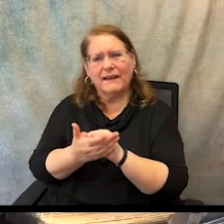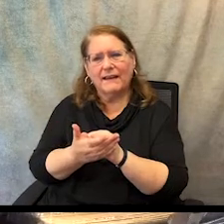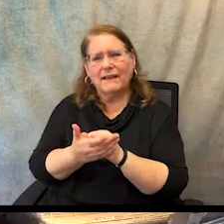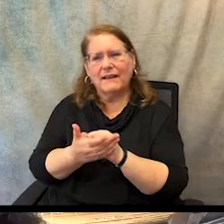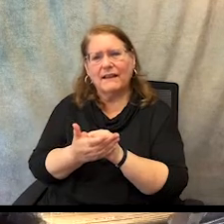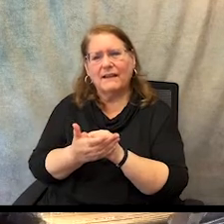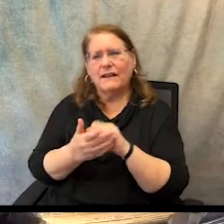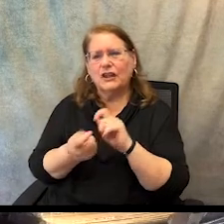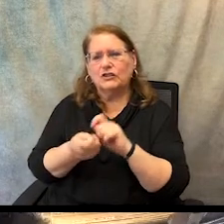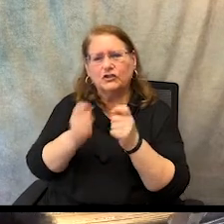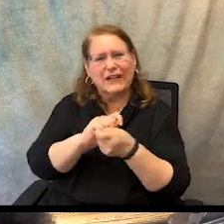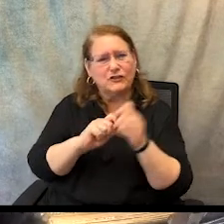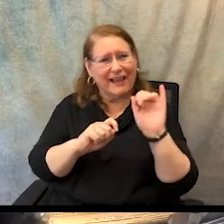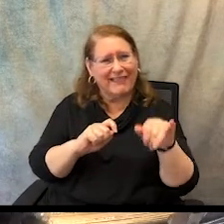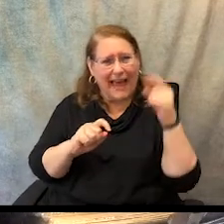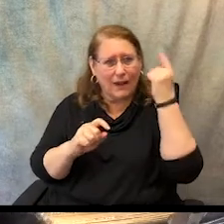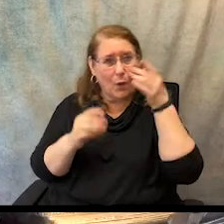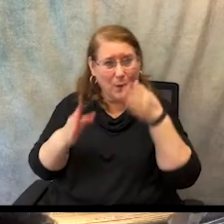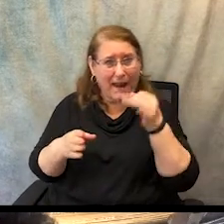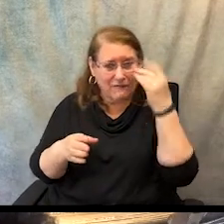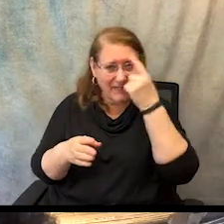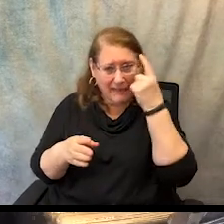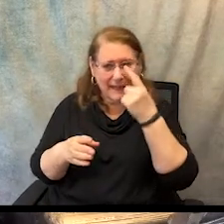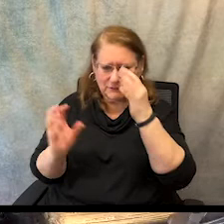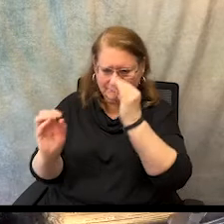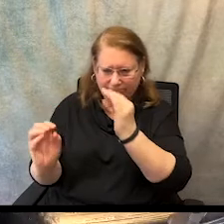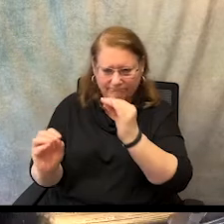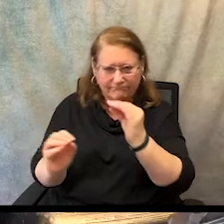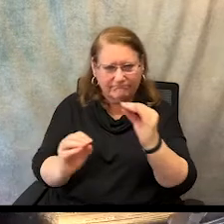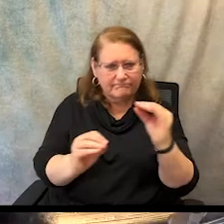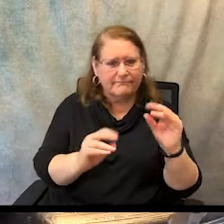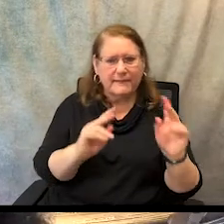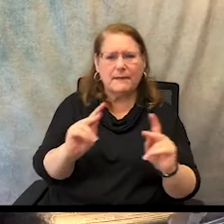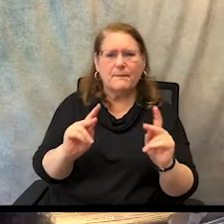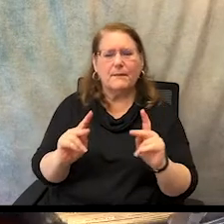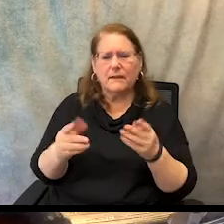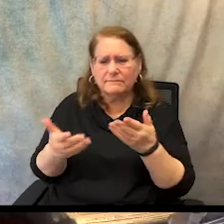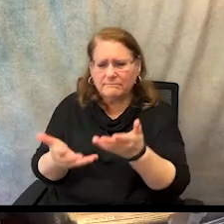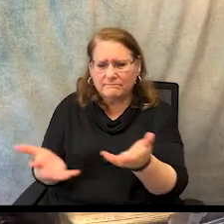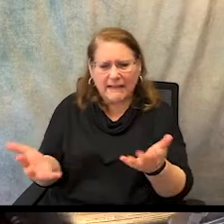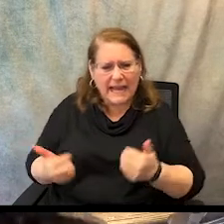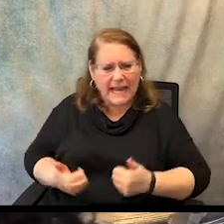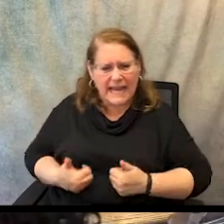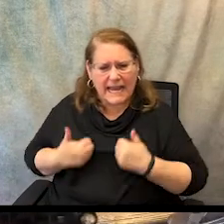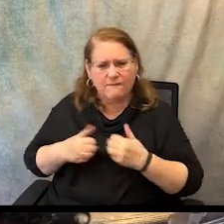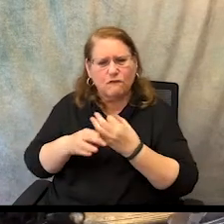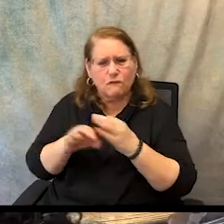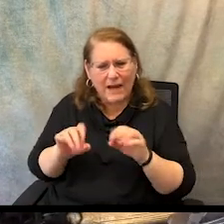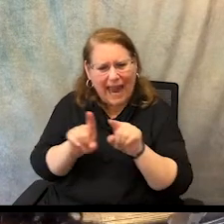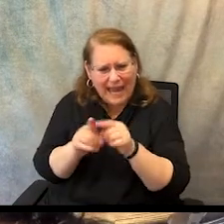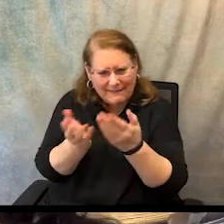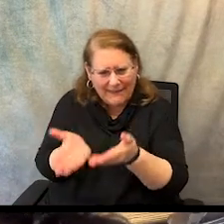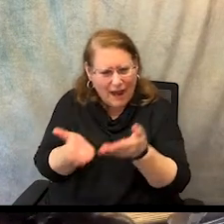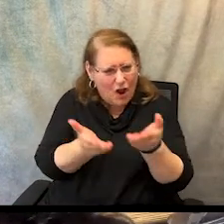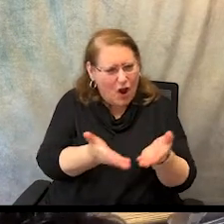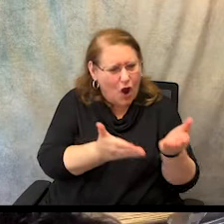to talk about it, that changing this mentality is to educate people, to lead them, live free how they are,